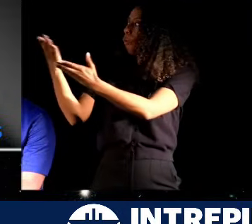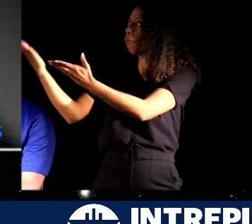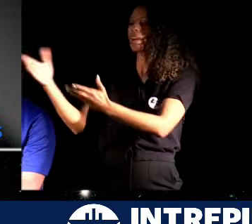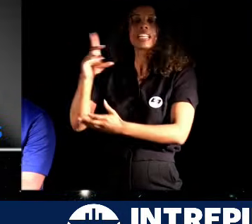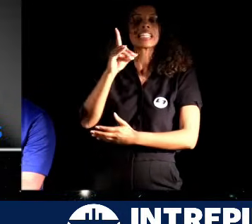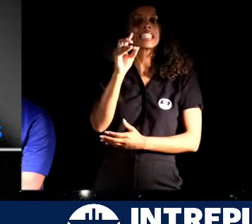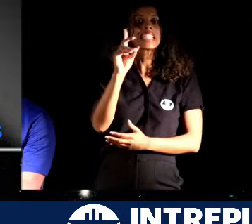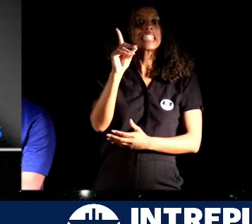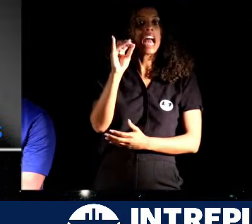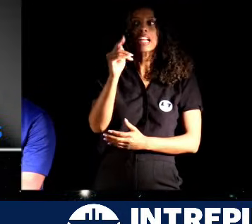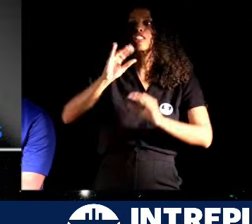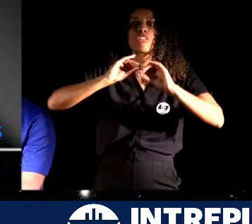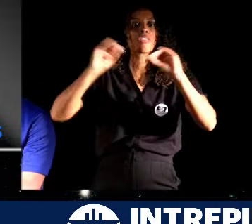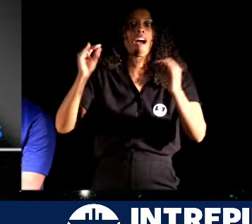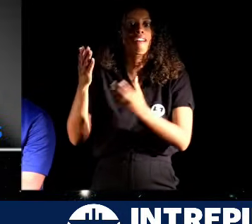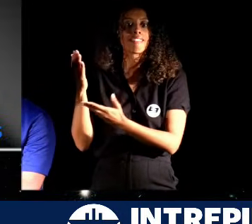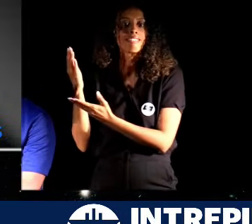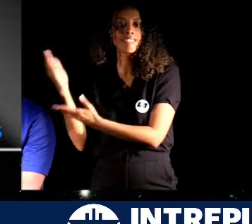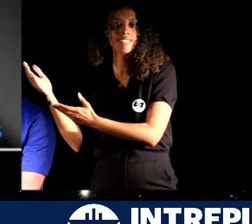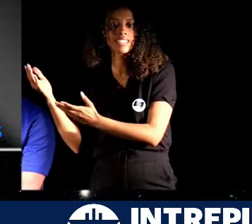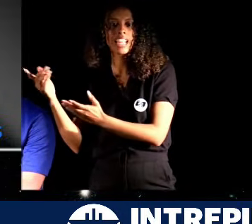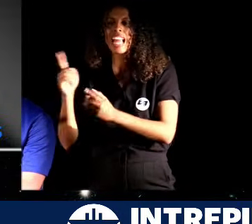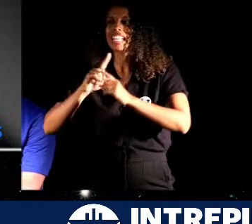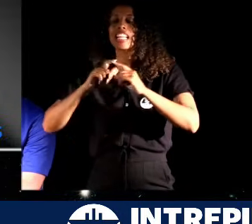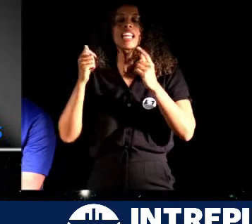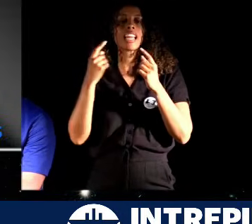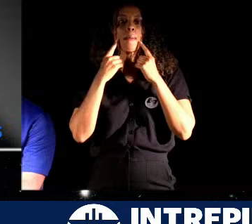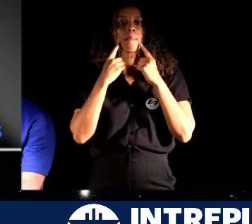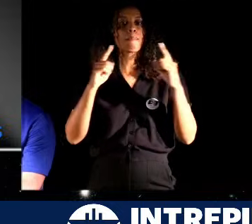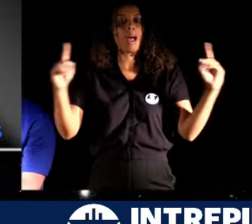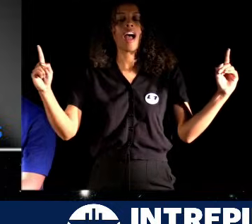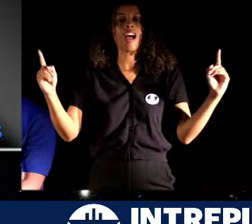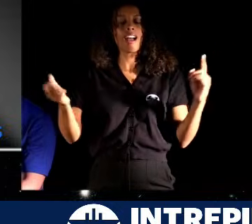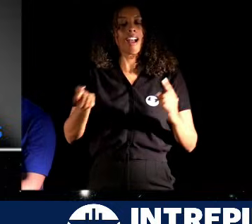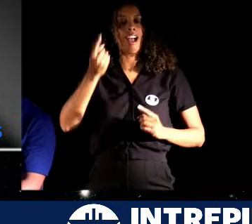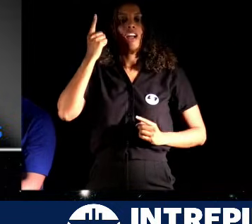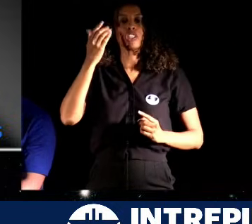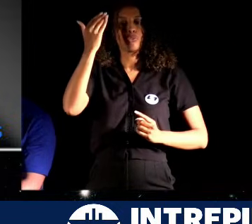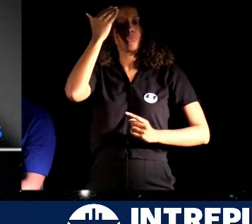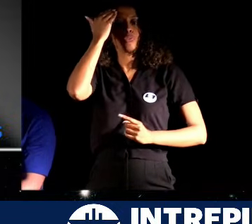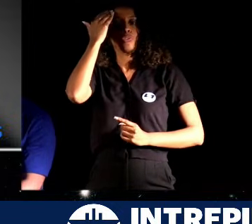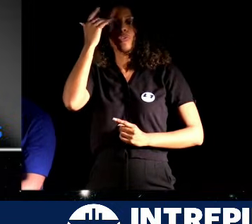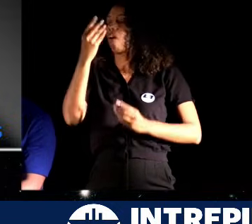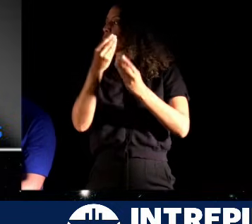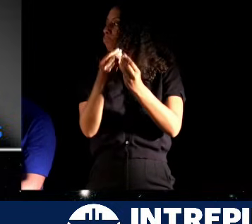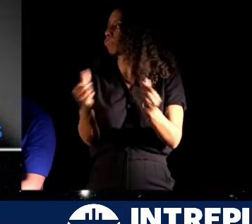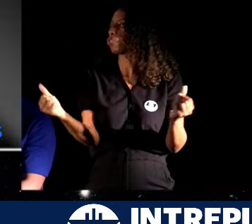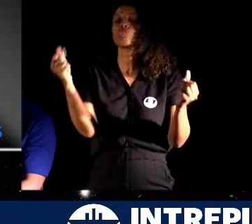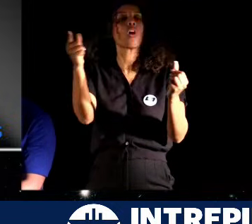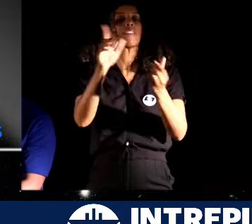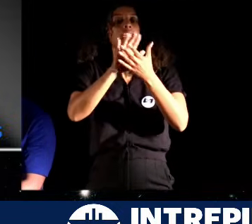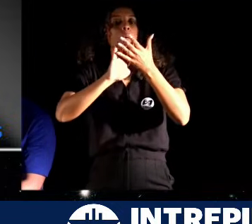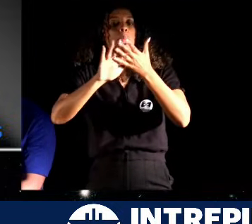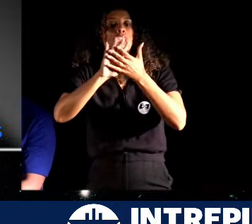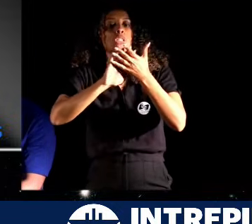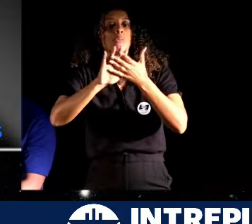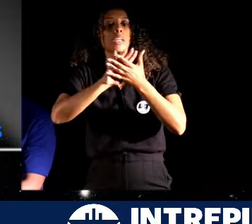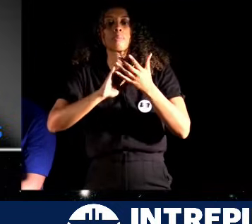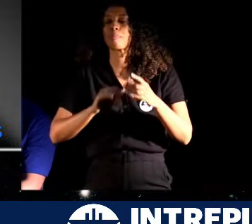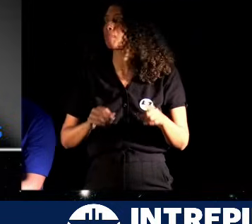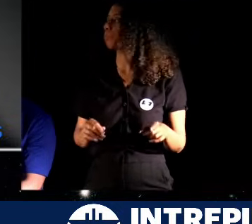sun. It solved basically a big mystery out there for us. Now,